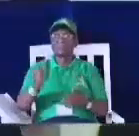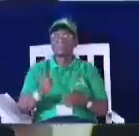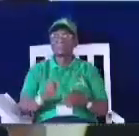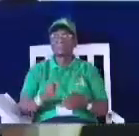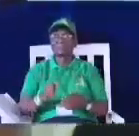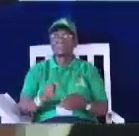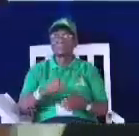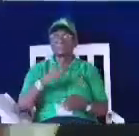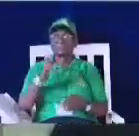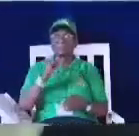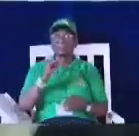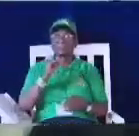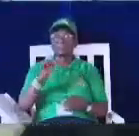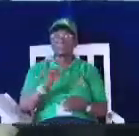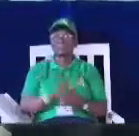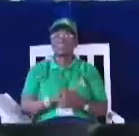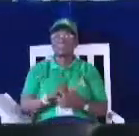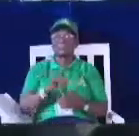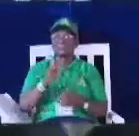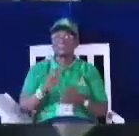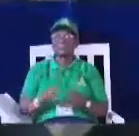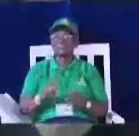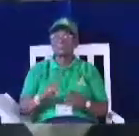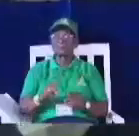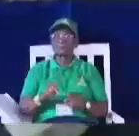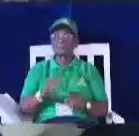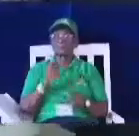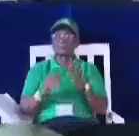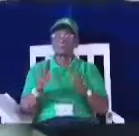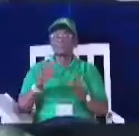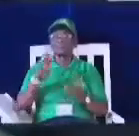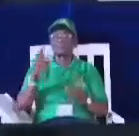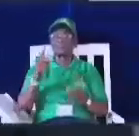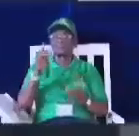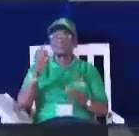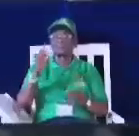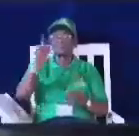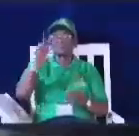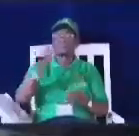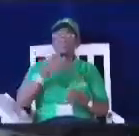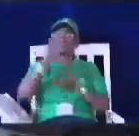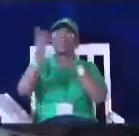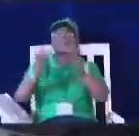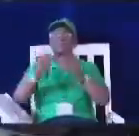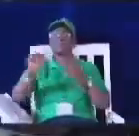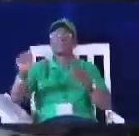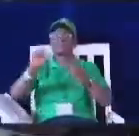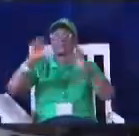Who is that someone? If you are the one, shout a big hallelujah.